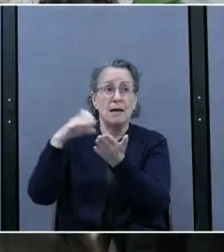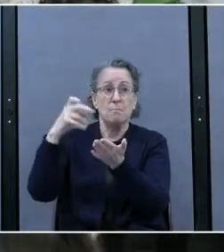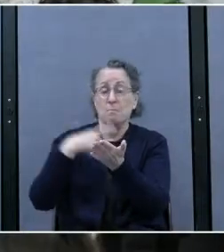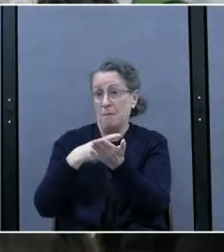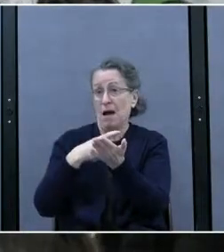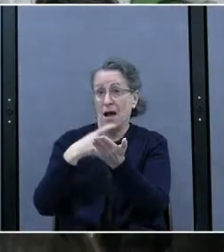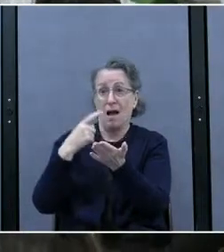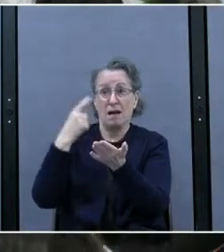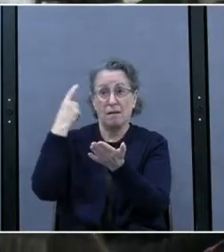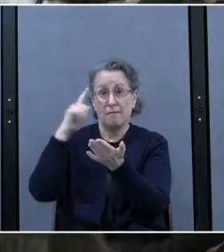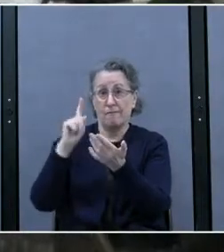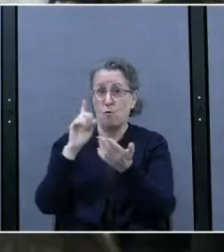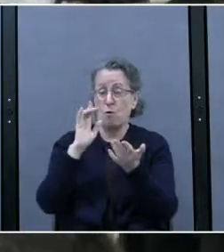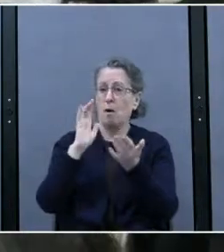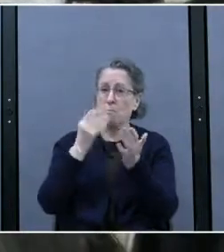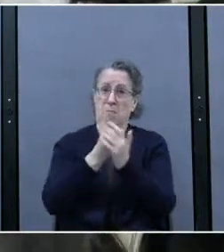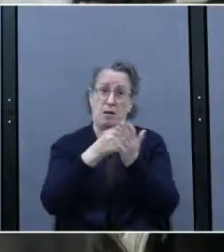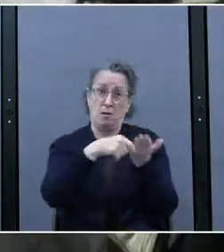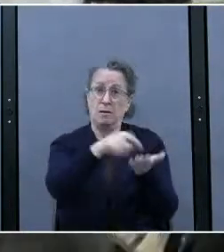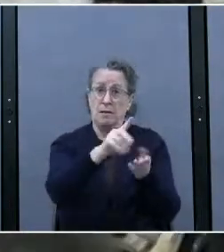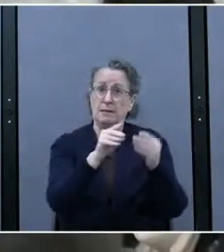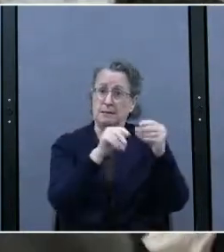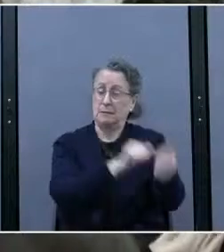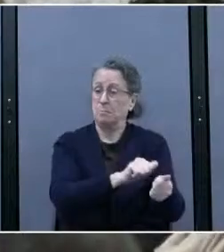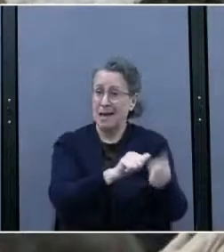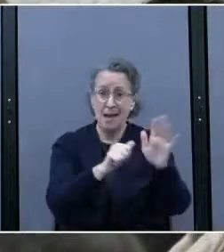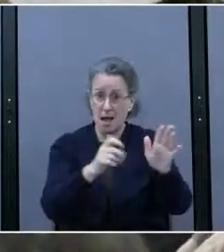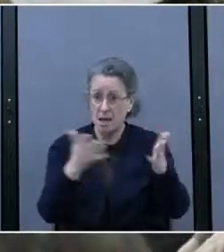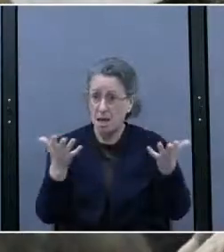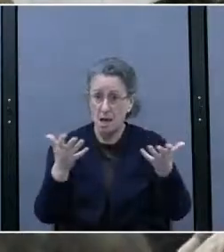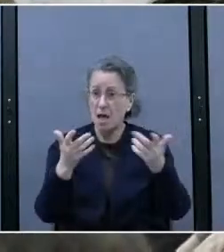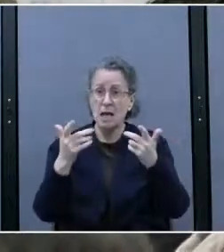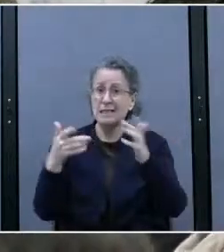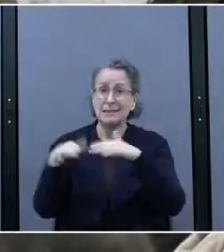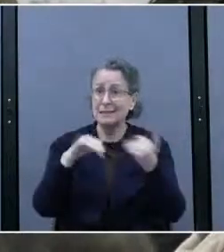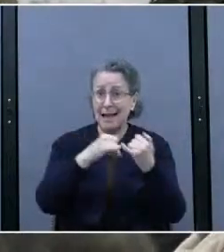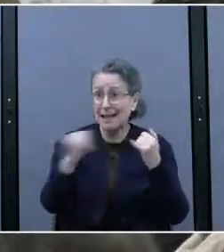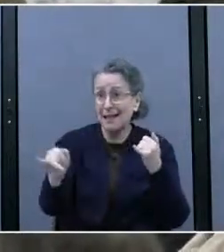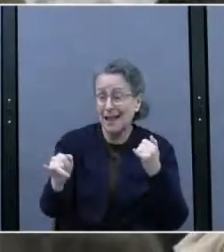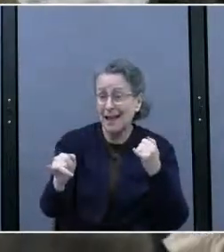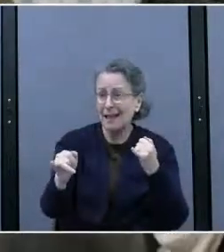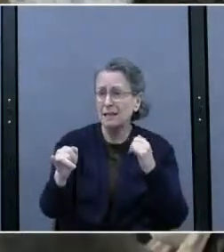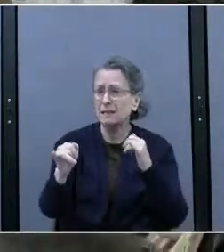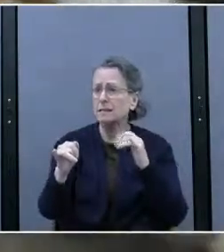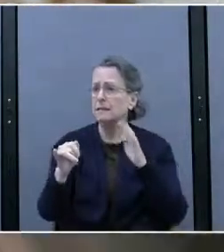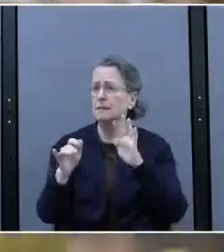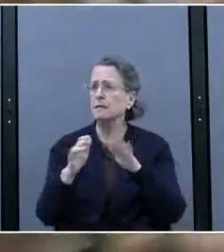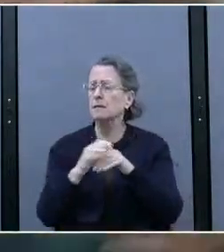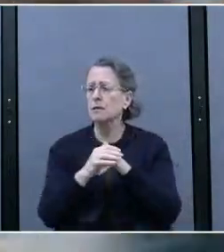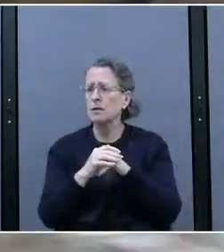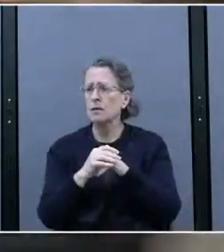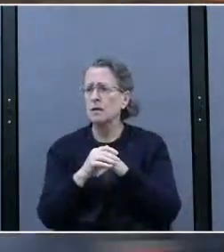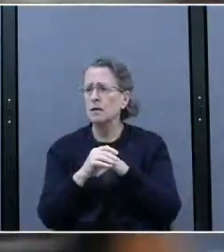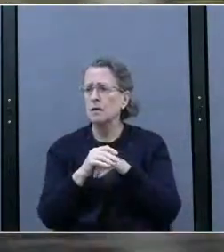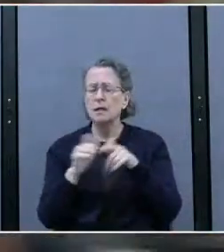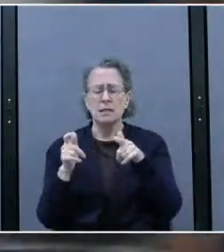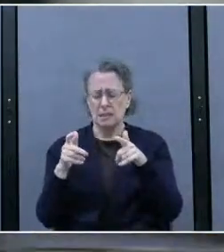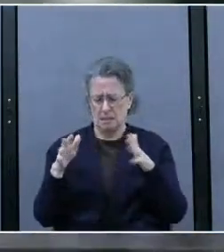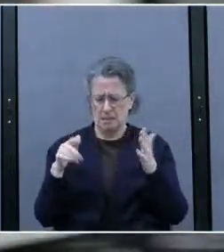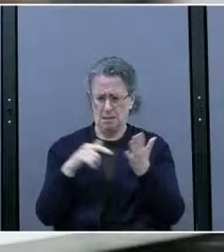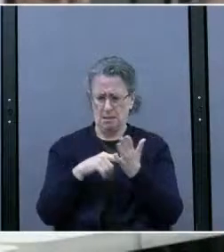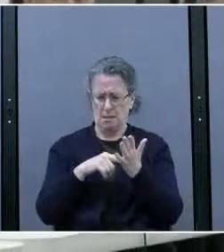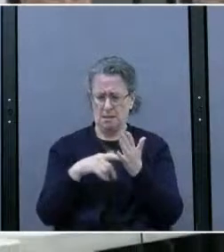after. Reimbursement sounds like after the fact, right? Okay, John? After is fine. Deadline